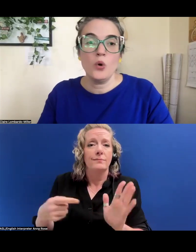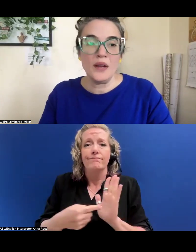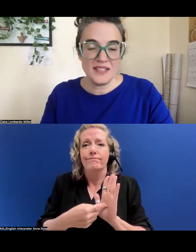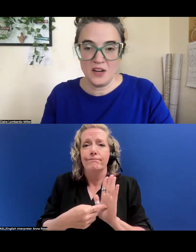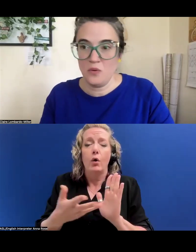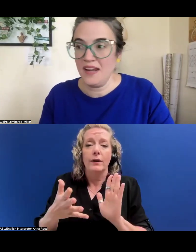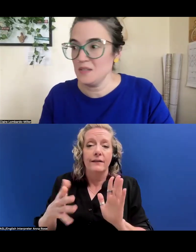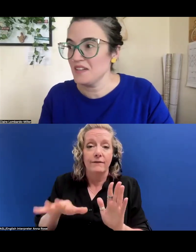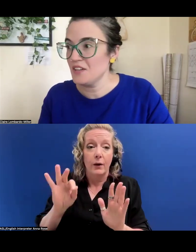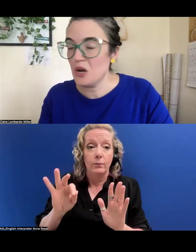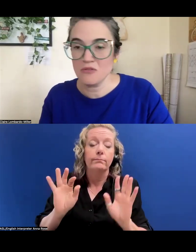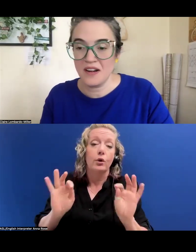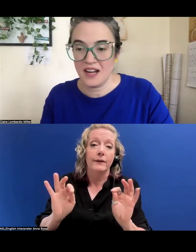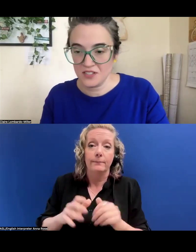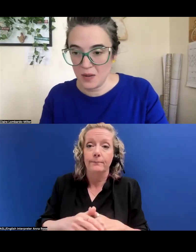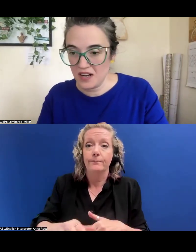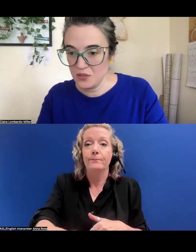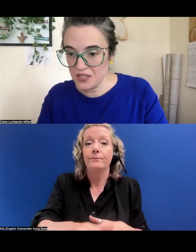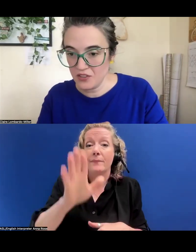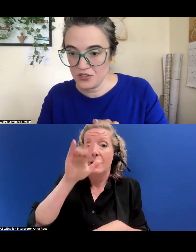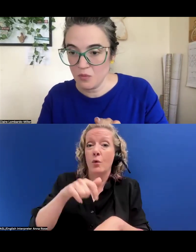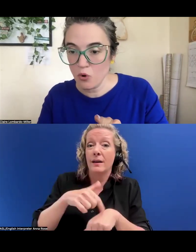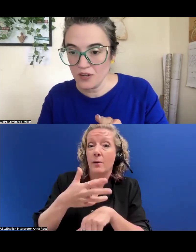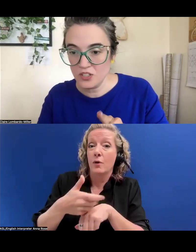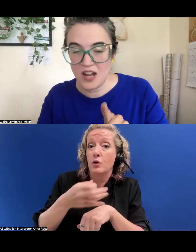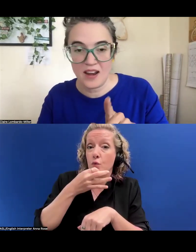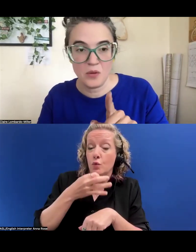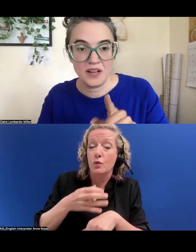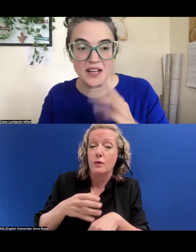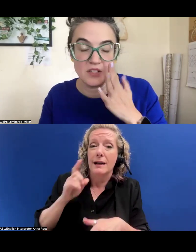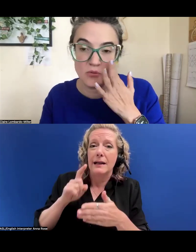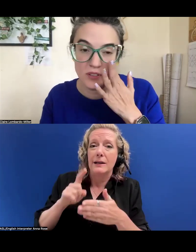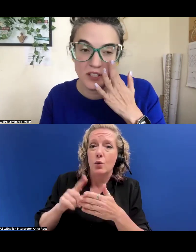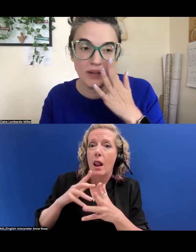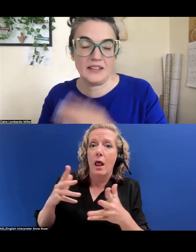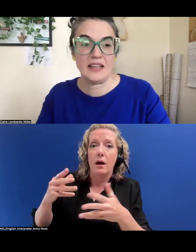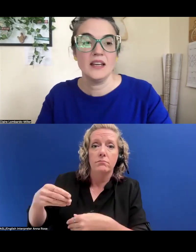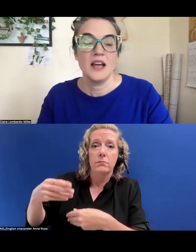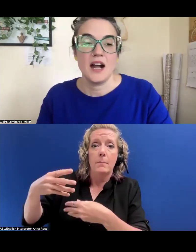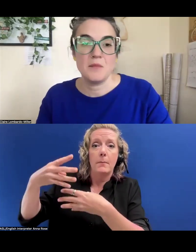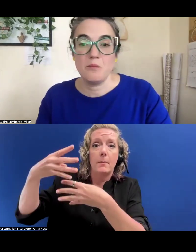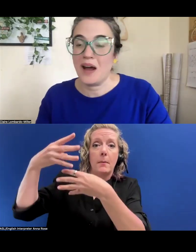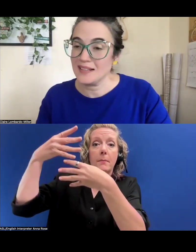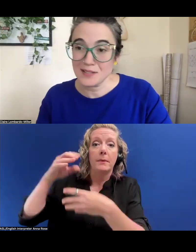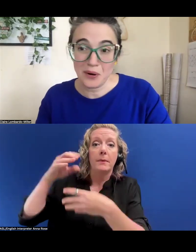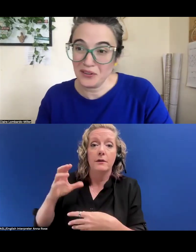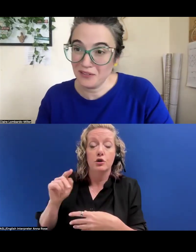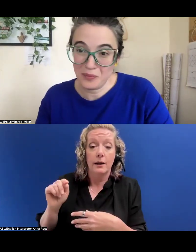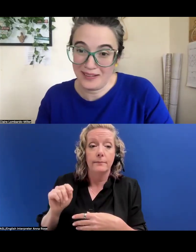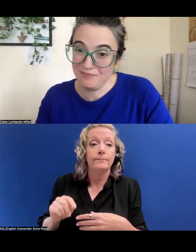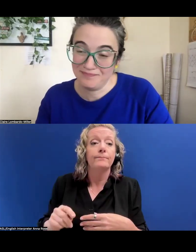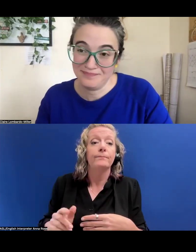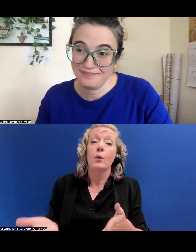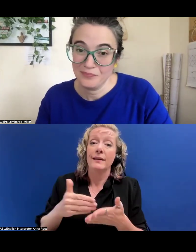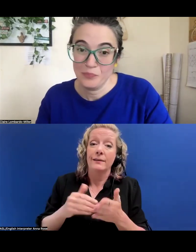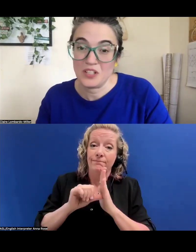So quick takeaways, because I know we're running out of time and I do see that there's some more in the chat I want to get to really quickly. Bias is a part of